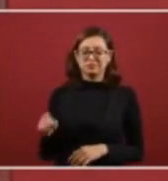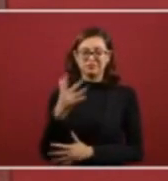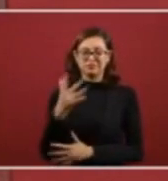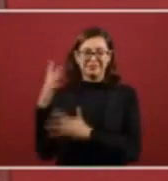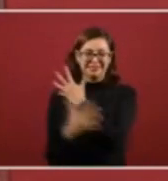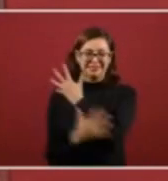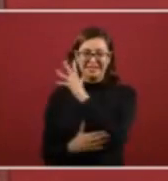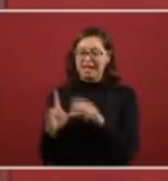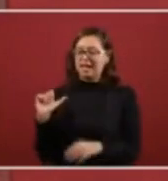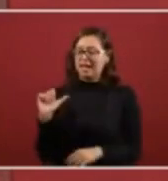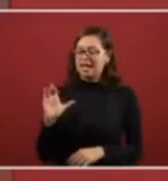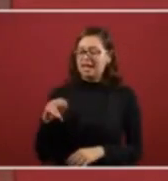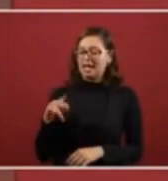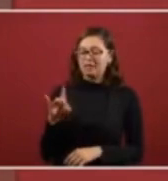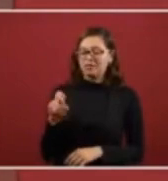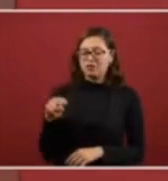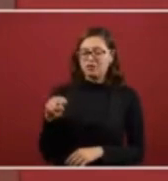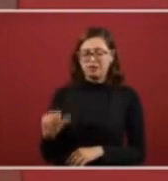which is on the